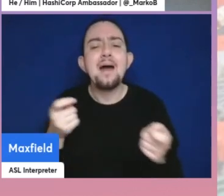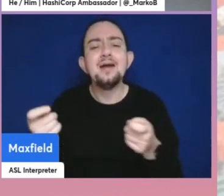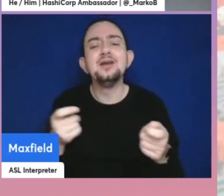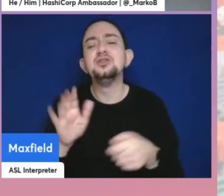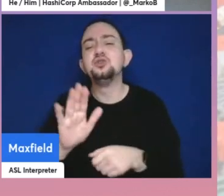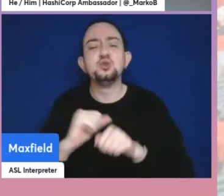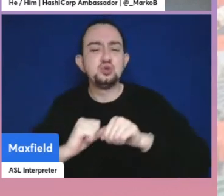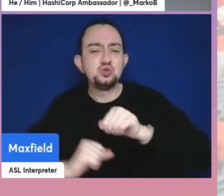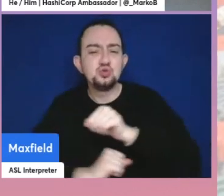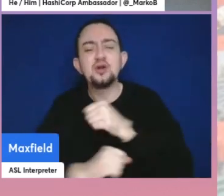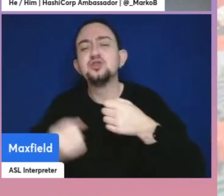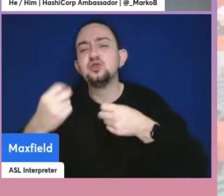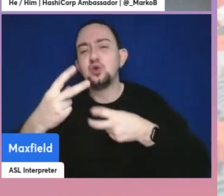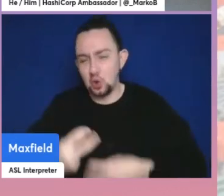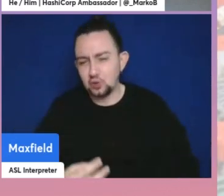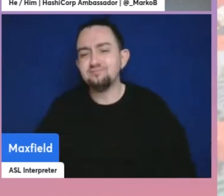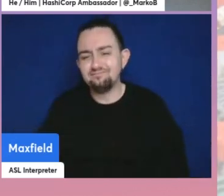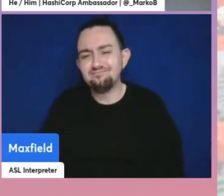code. So,